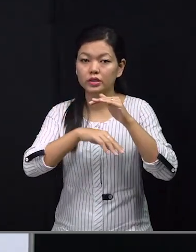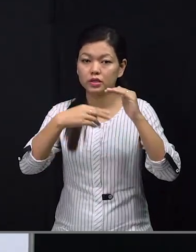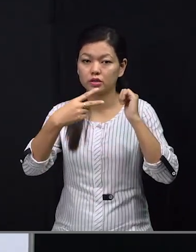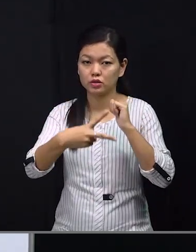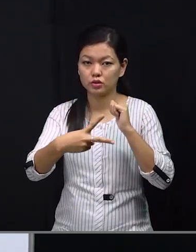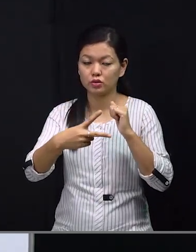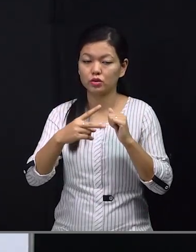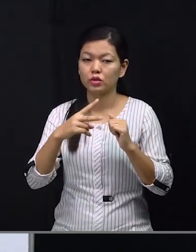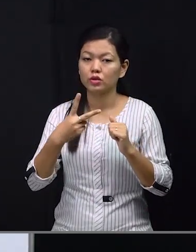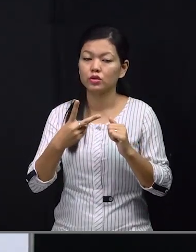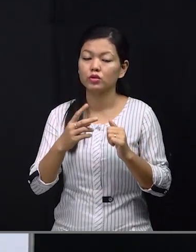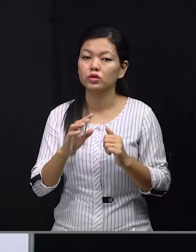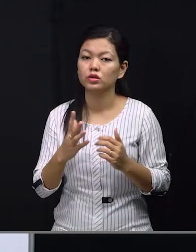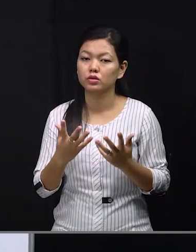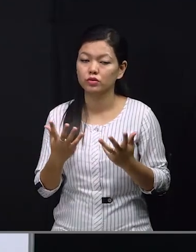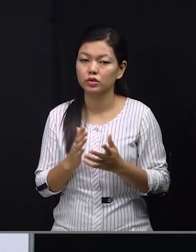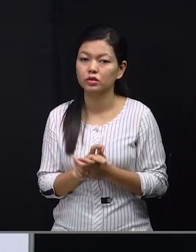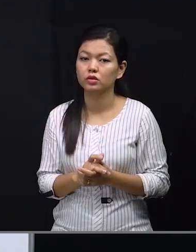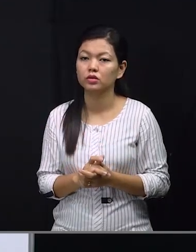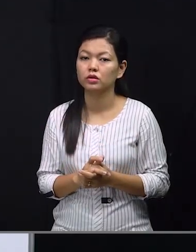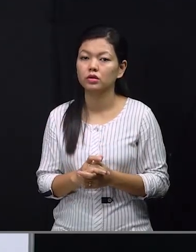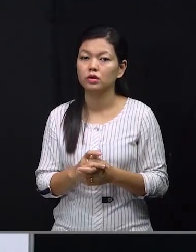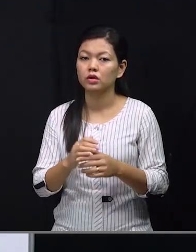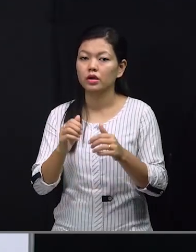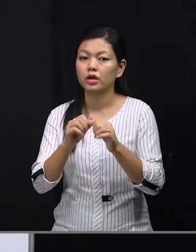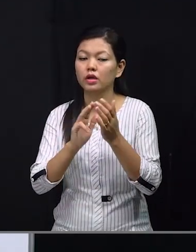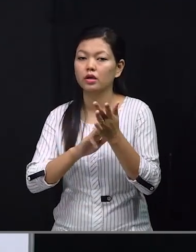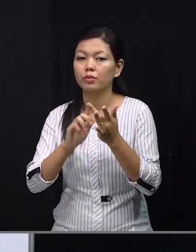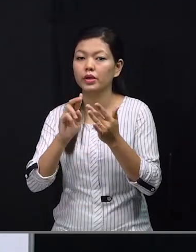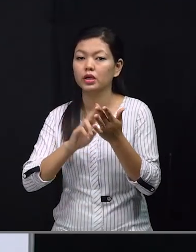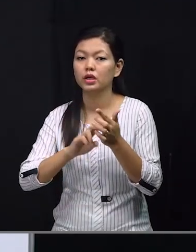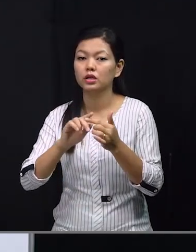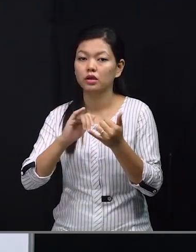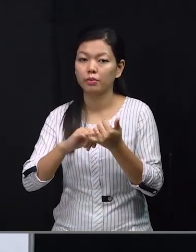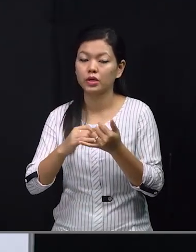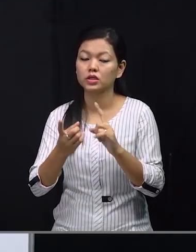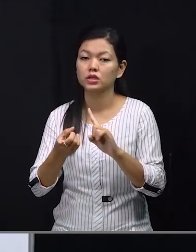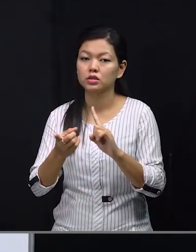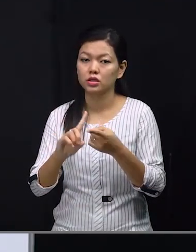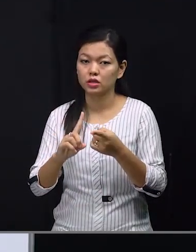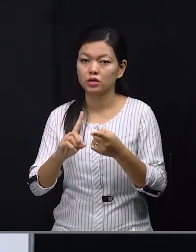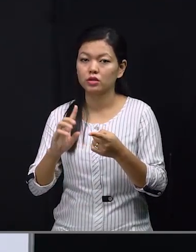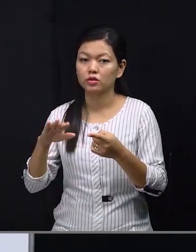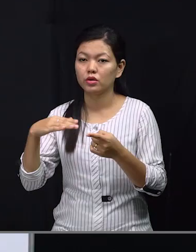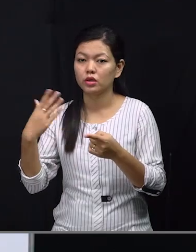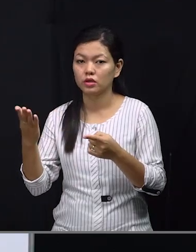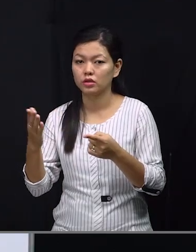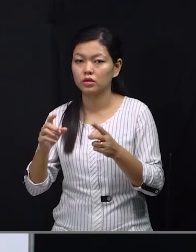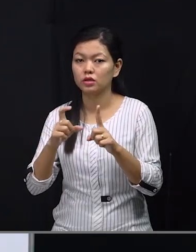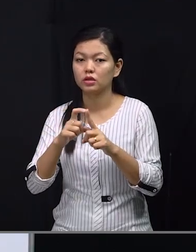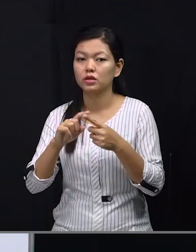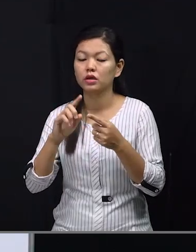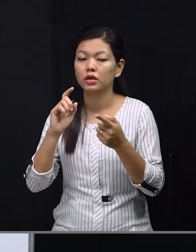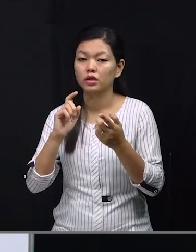is first converted into a diazonium salt. Then in the second step, this diazonium salt that is